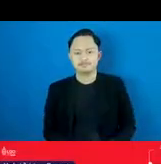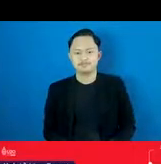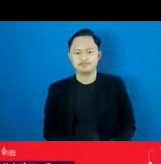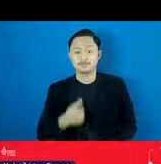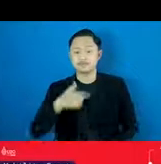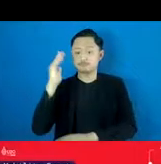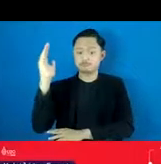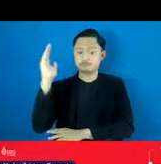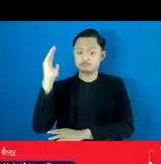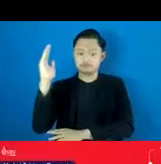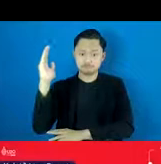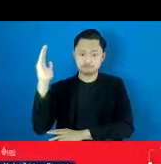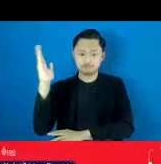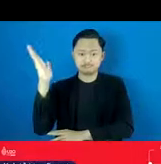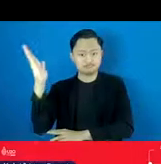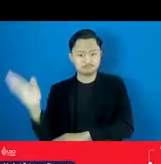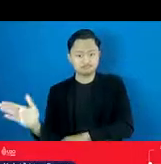presentation quickly.